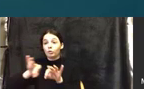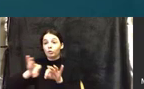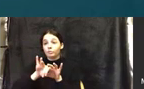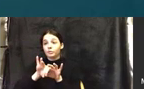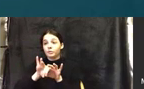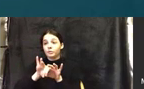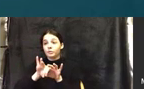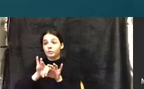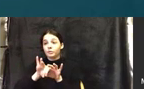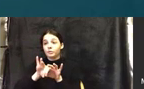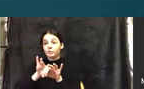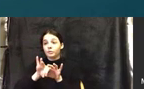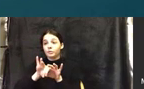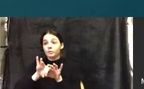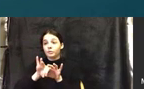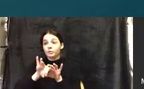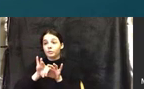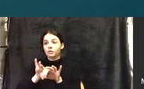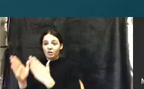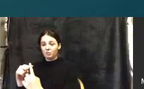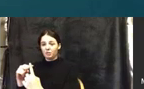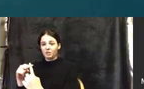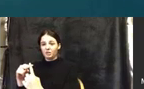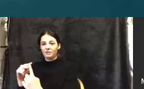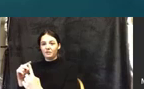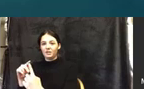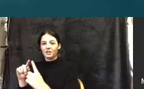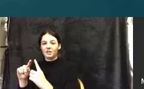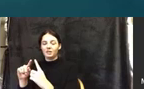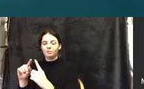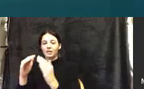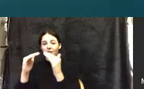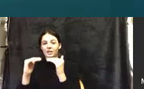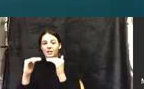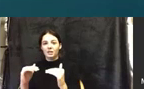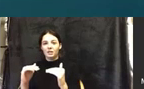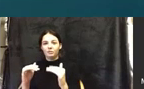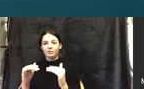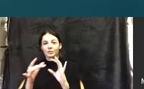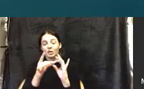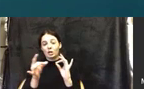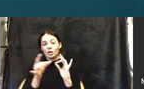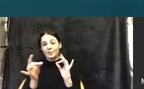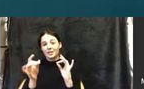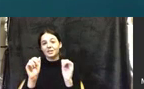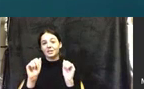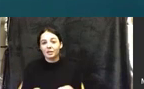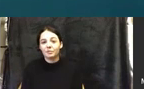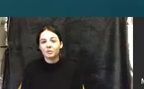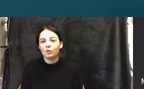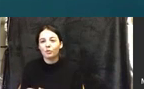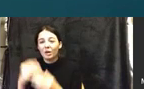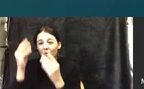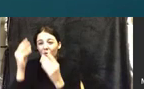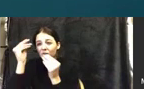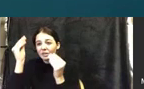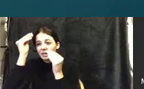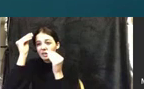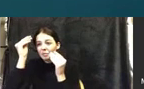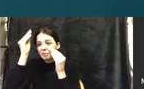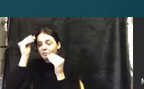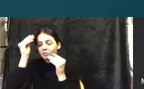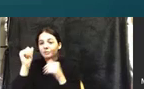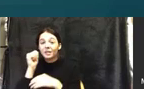in to you guys, because I want you guys to think about this as well when it comes to everyday life here. So I lived in